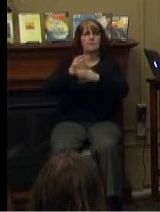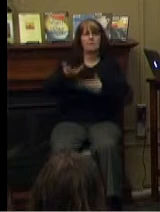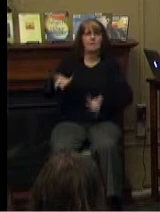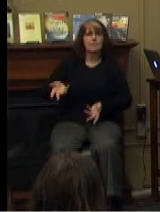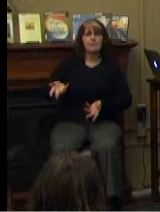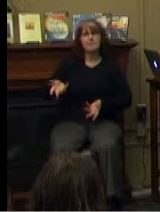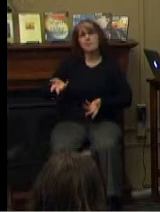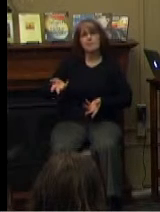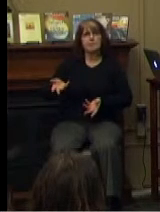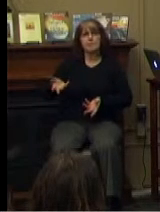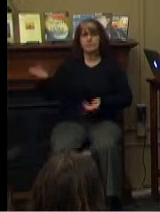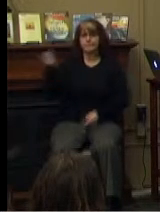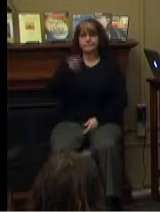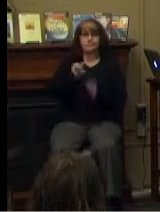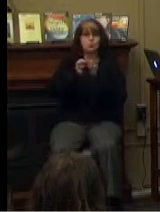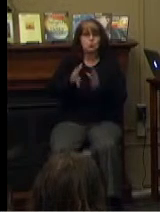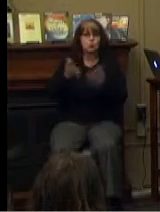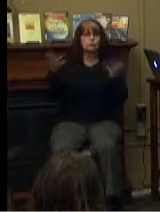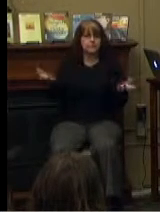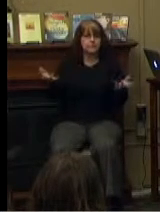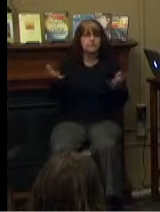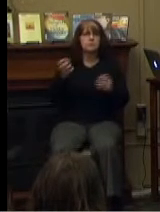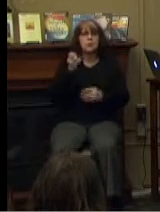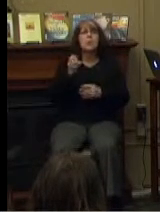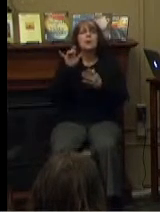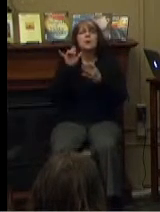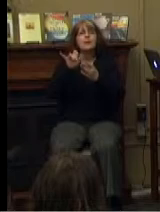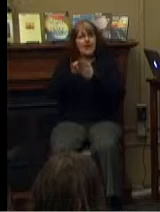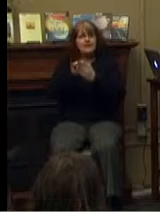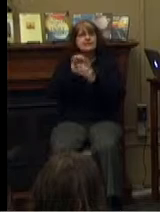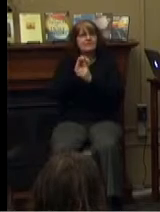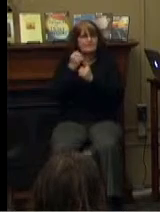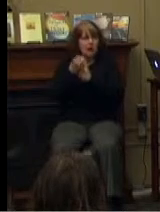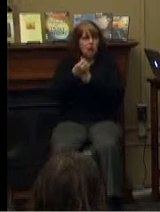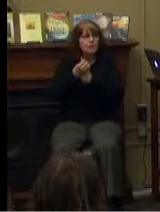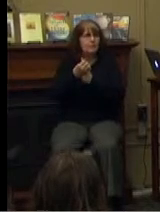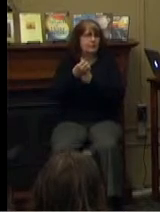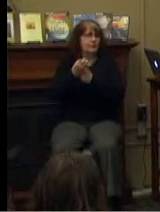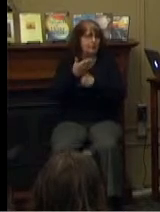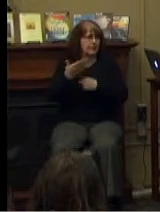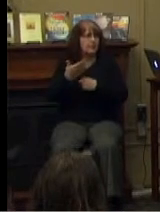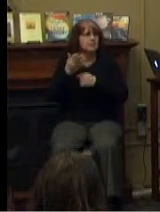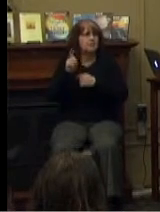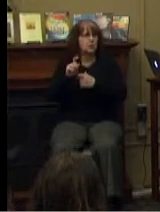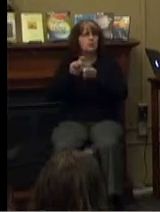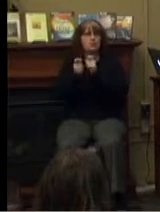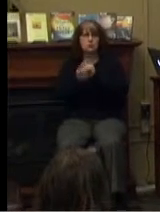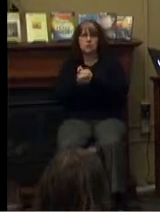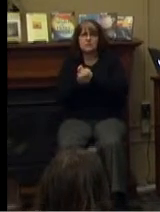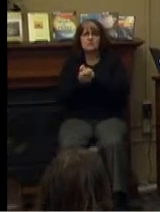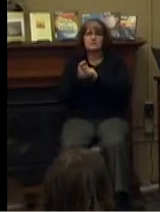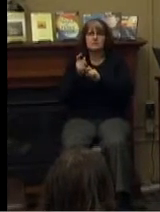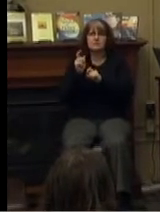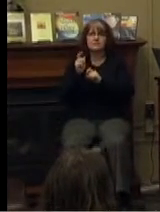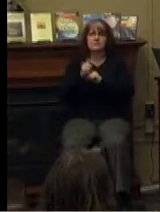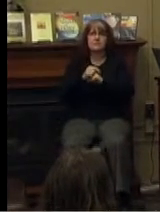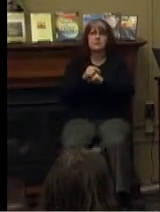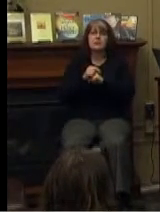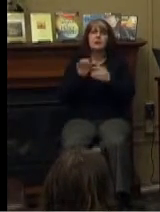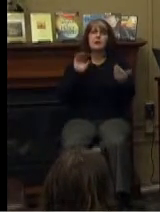are the things within the environment that needs to be adjusted. And those are the things that need to change. And as opposed to